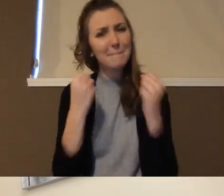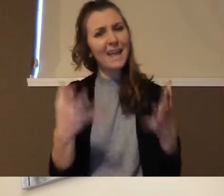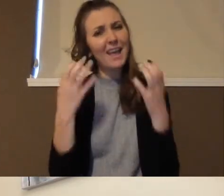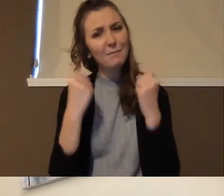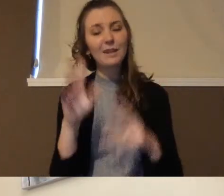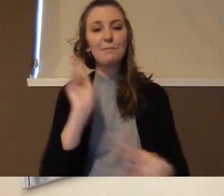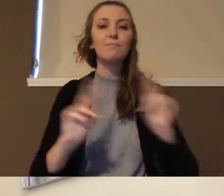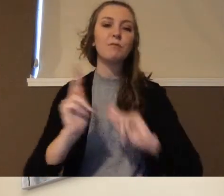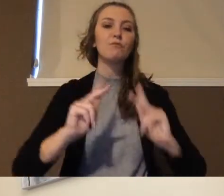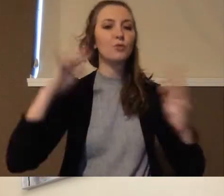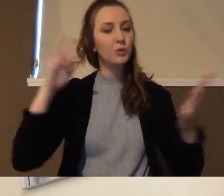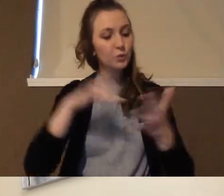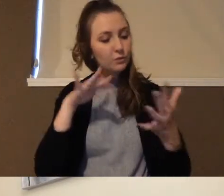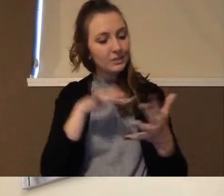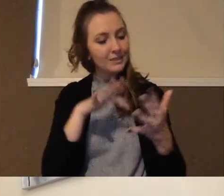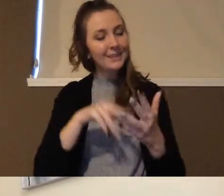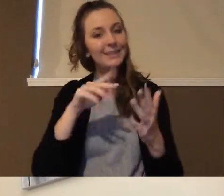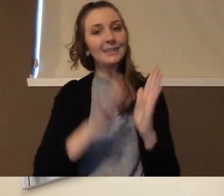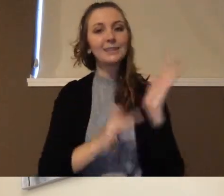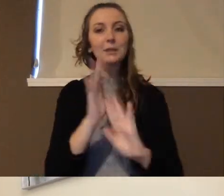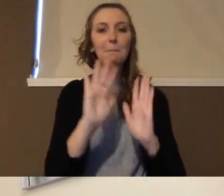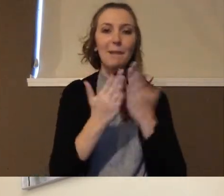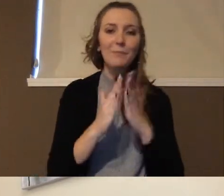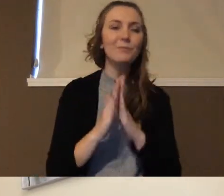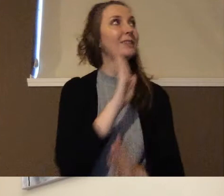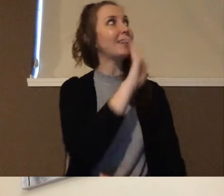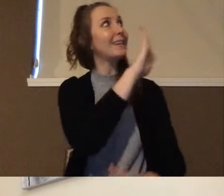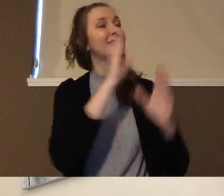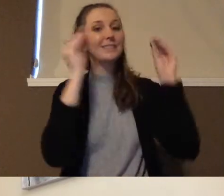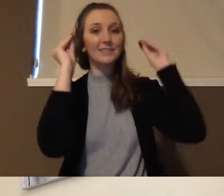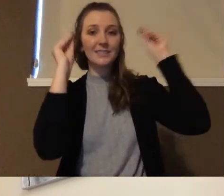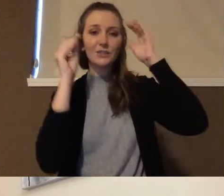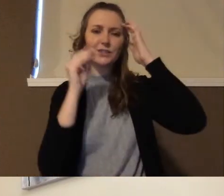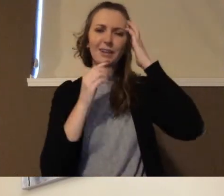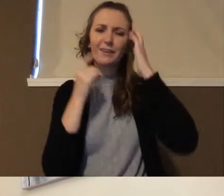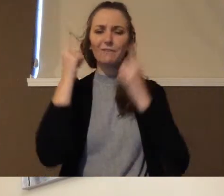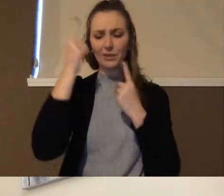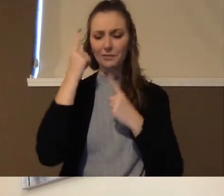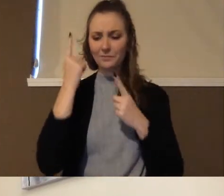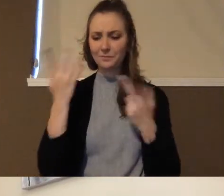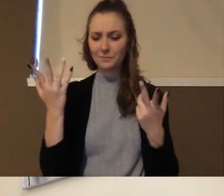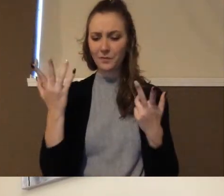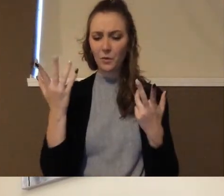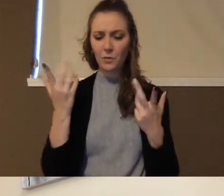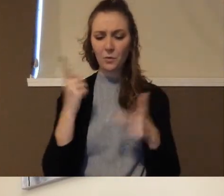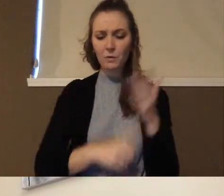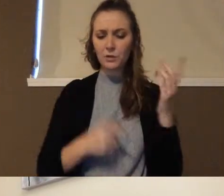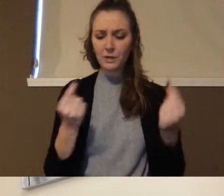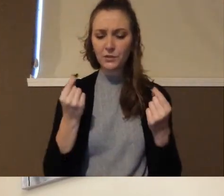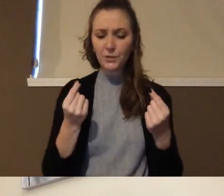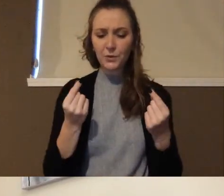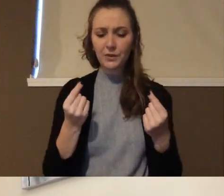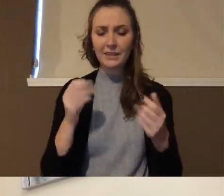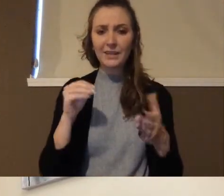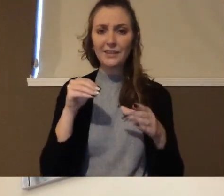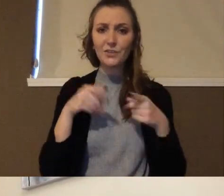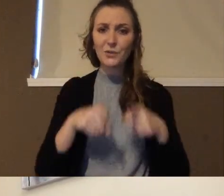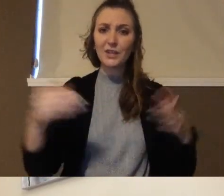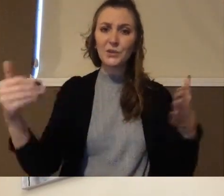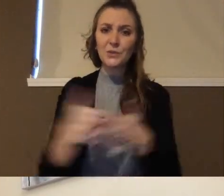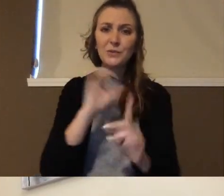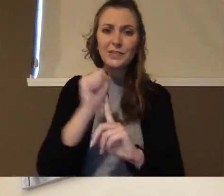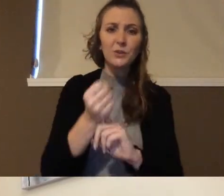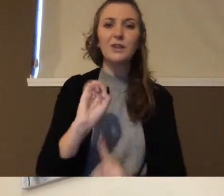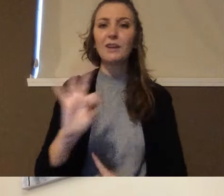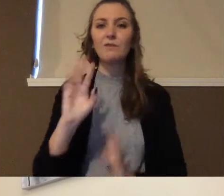and study God's teachings have thought about what to do in new situations when rules aren't clear, or if we just really feel like the